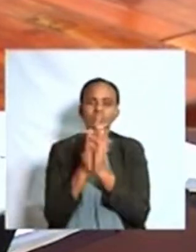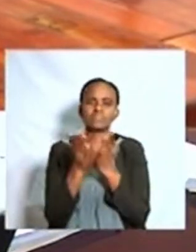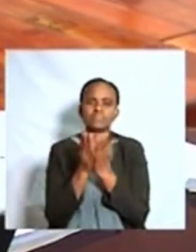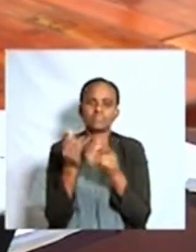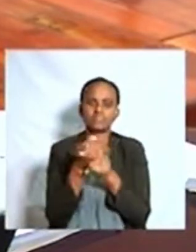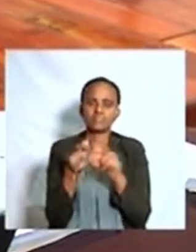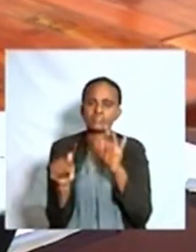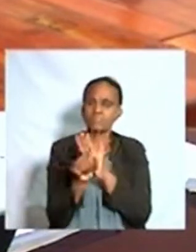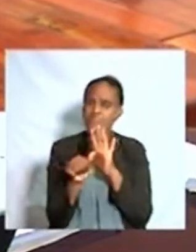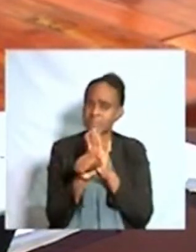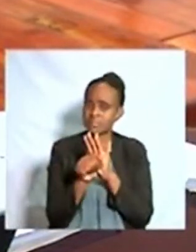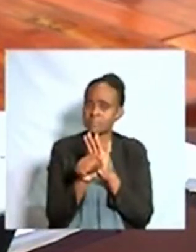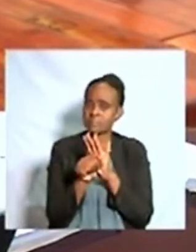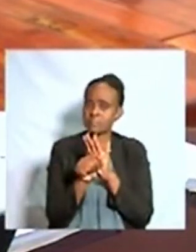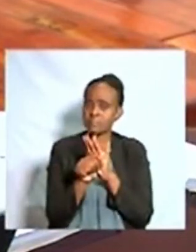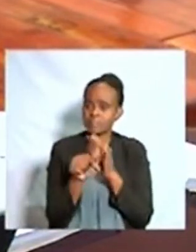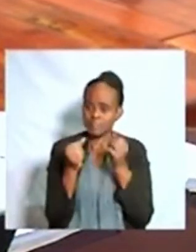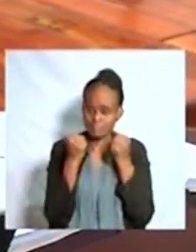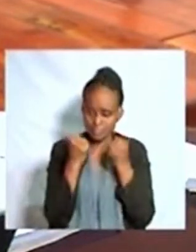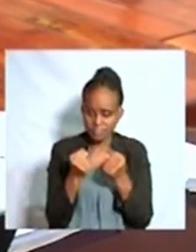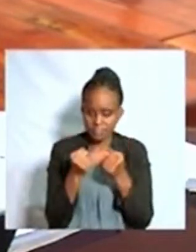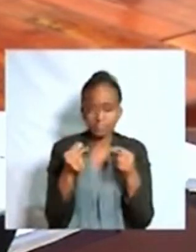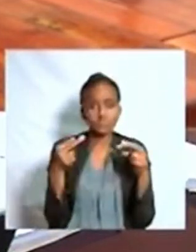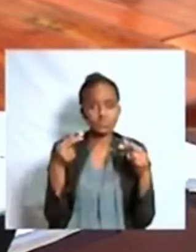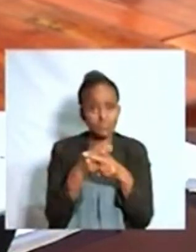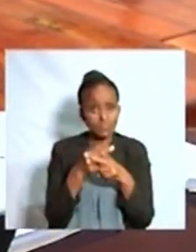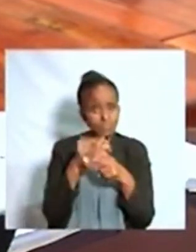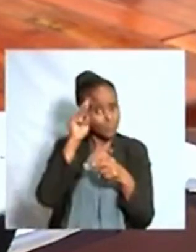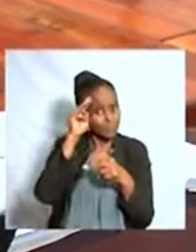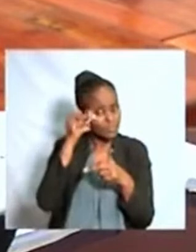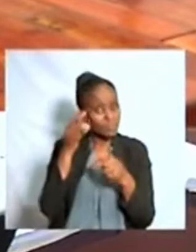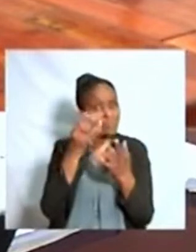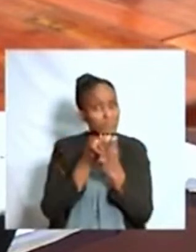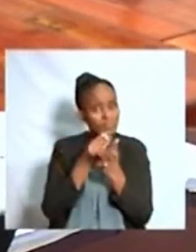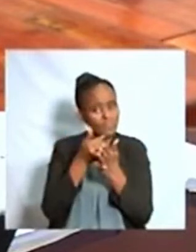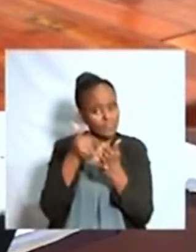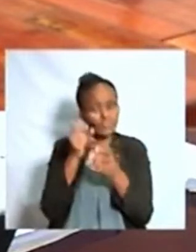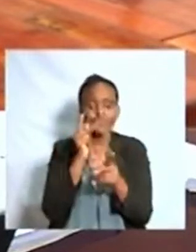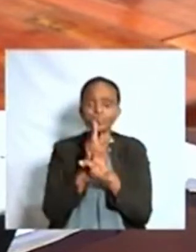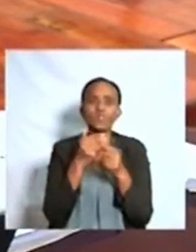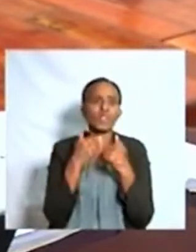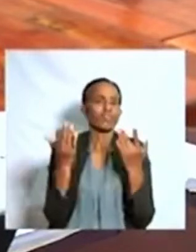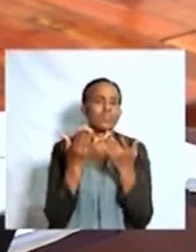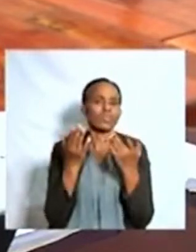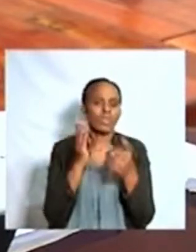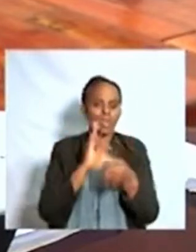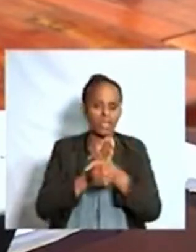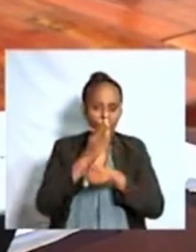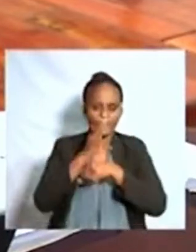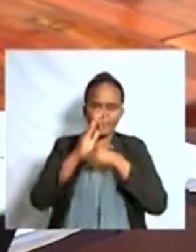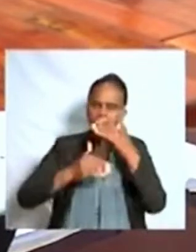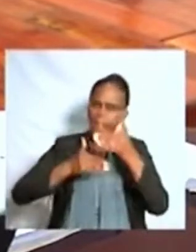institution, the strong room at Ministry of Finance did not have them in stock. And